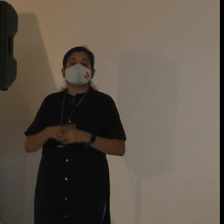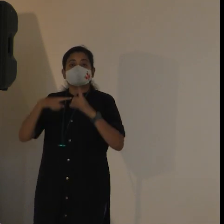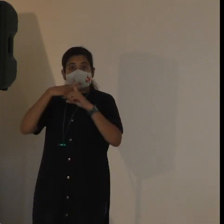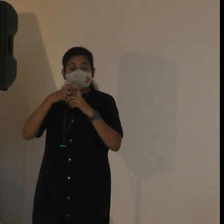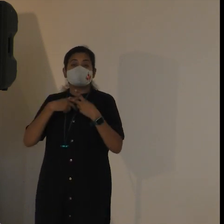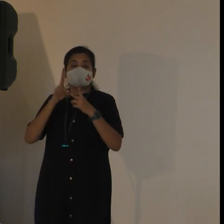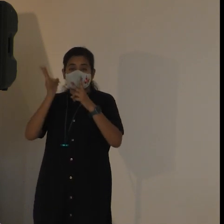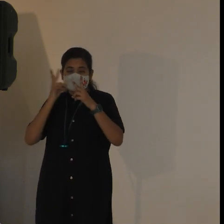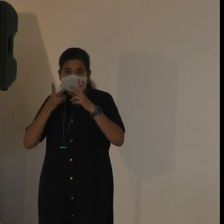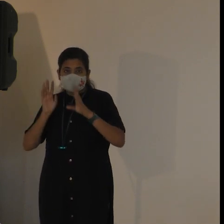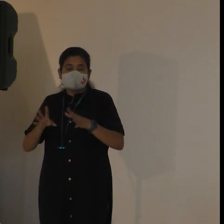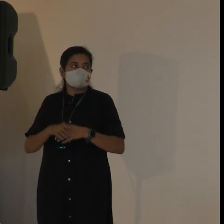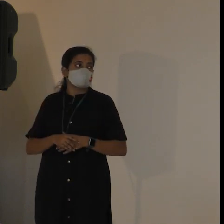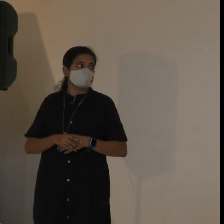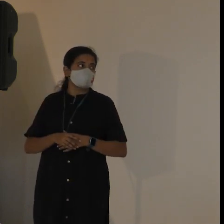looking at various thematical